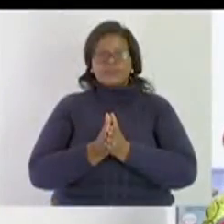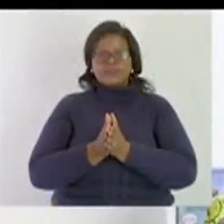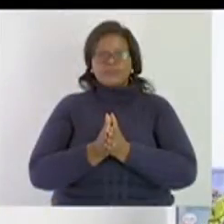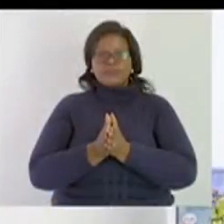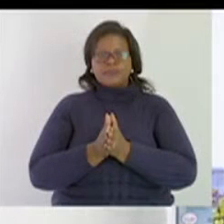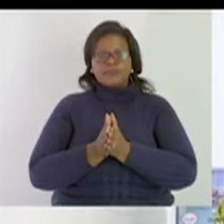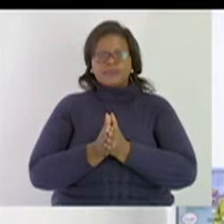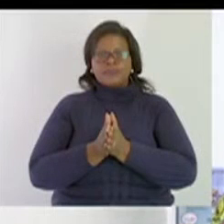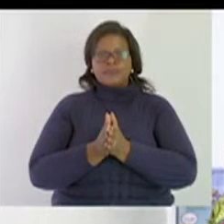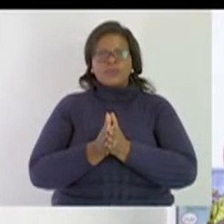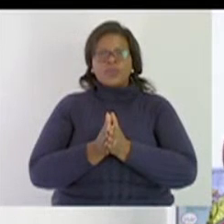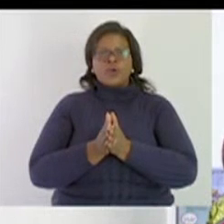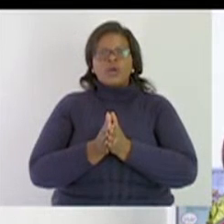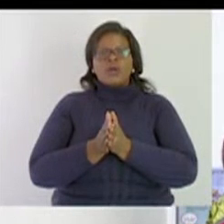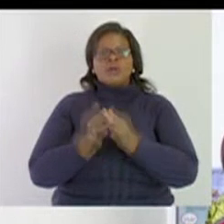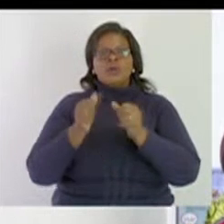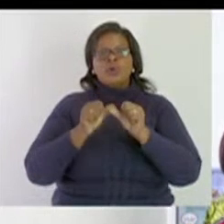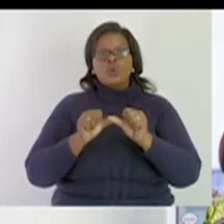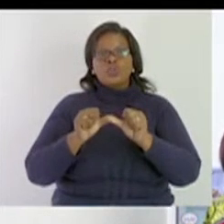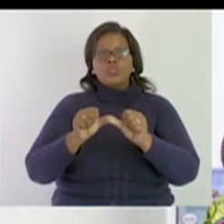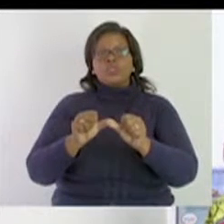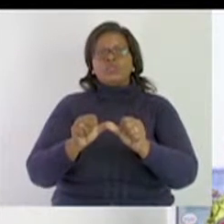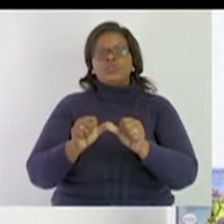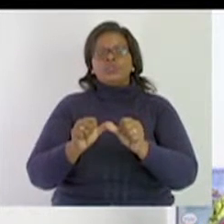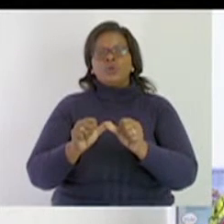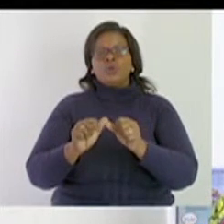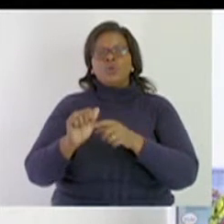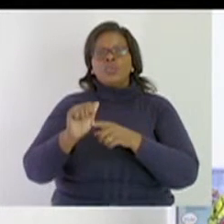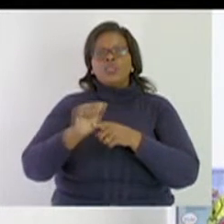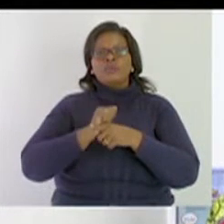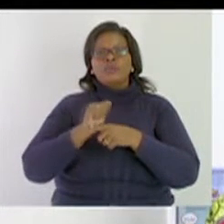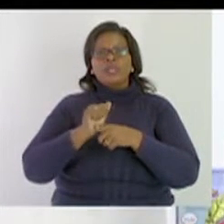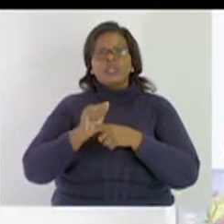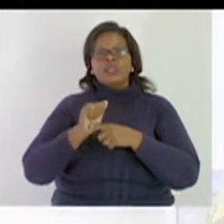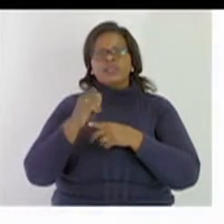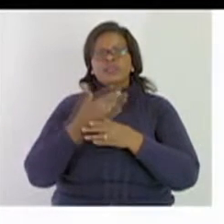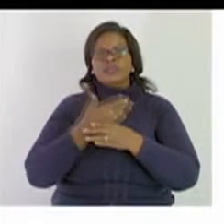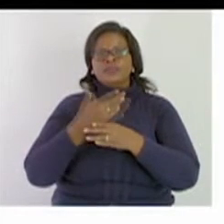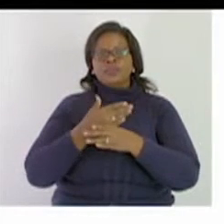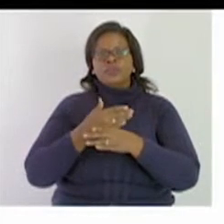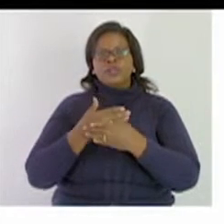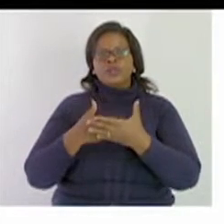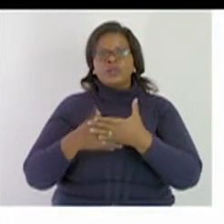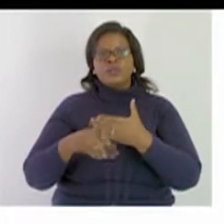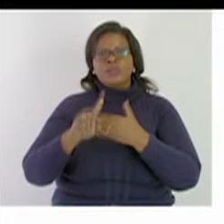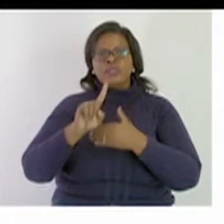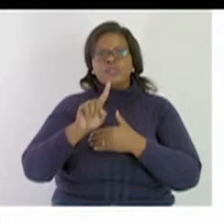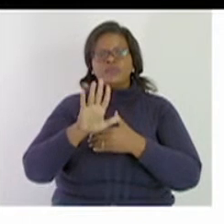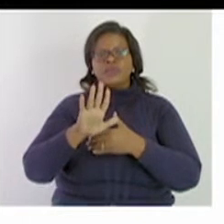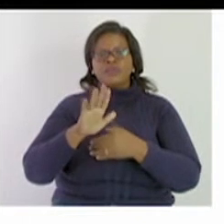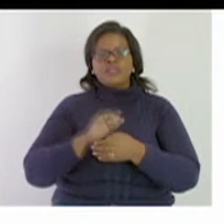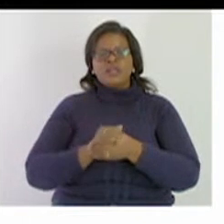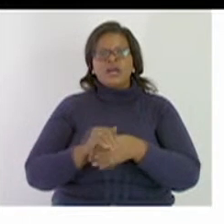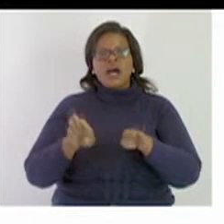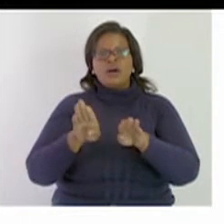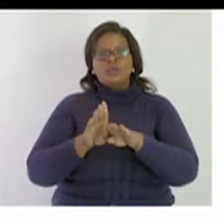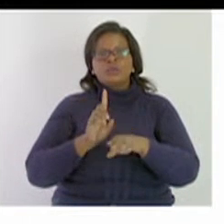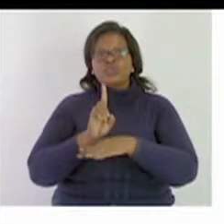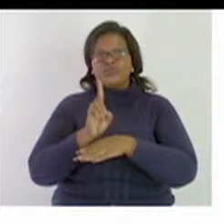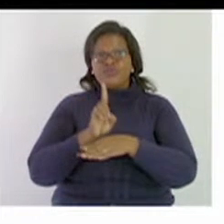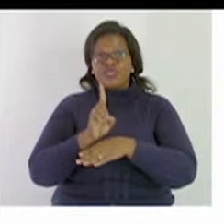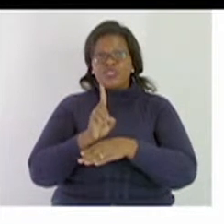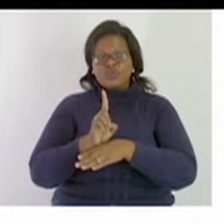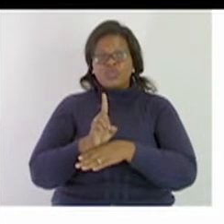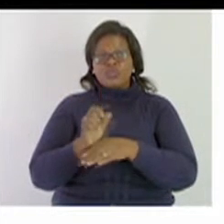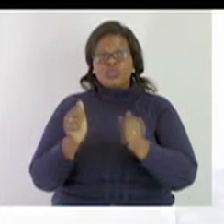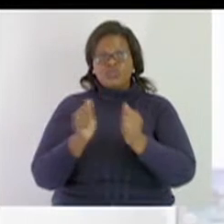We will go to the activities on page 15. I will do the first activity